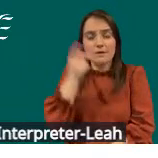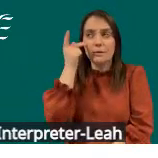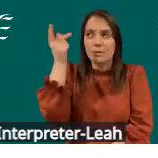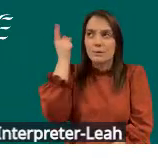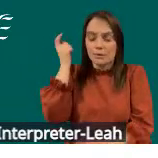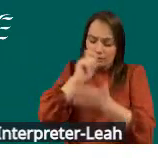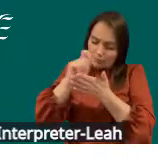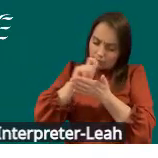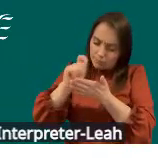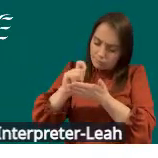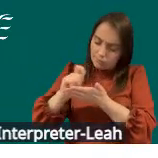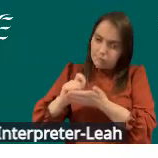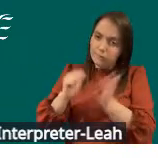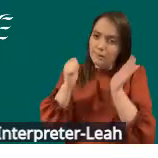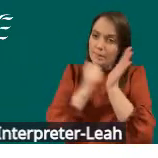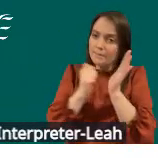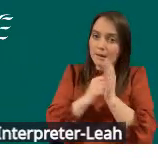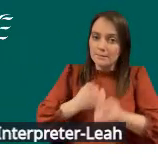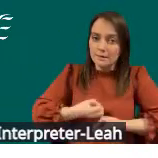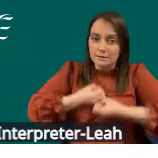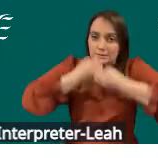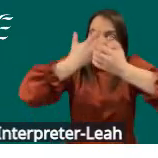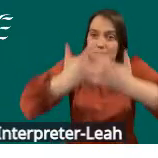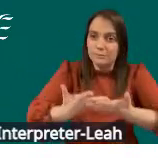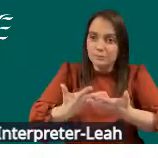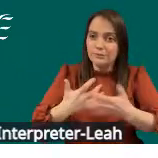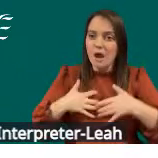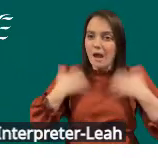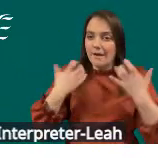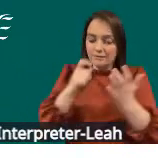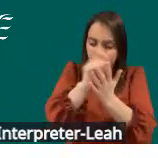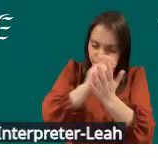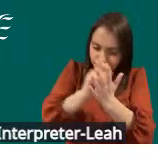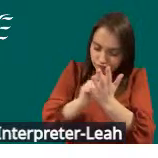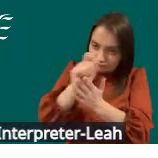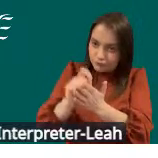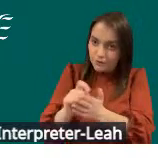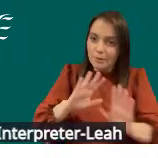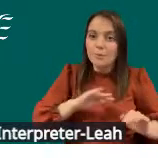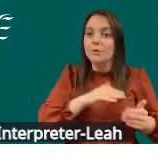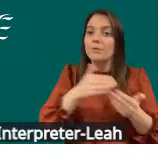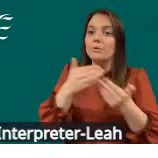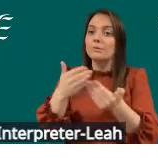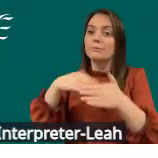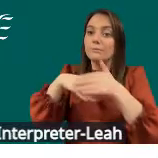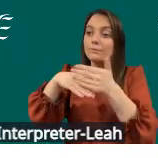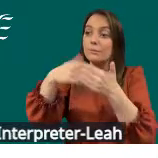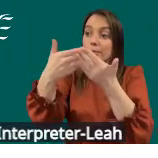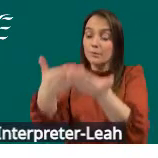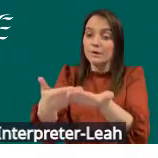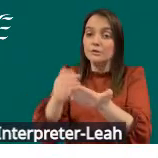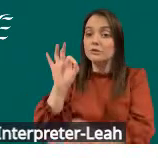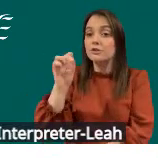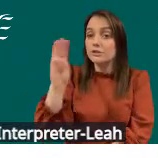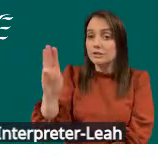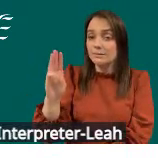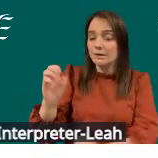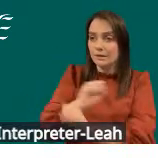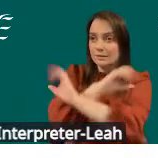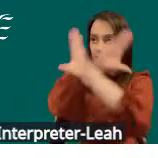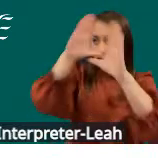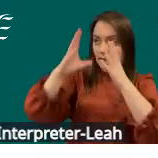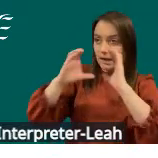paper. And sometimes it's nearly getting the rage on the page. You kind of have it out of you then. And then when you go in to see the GP, you're ready to have a kind of clear,